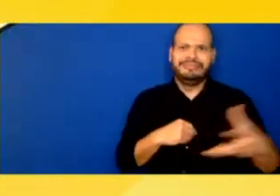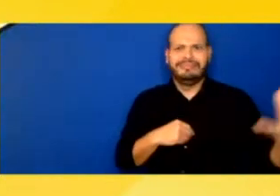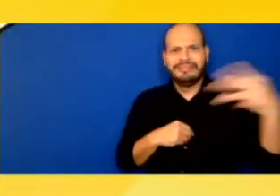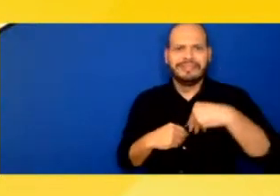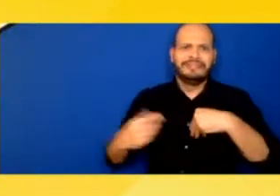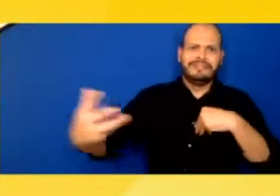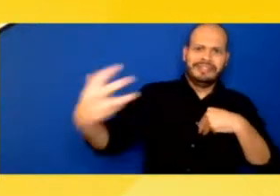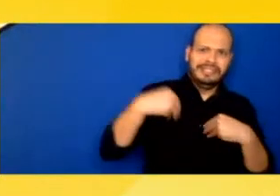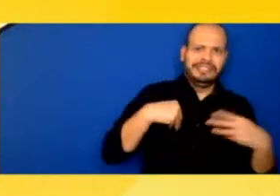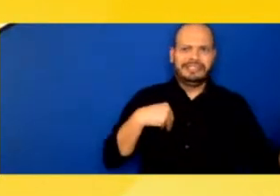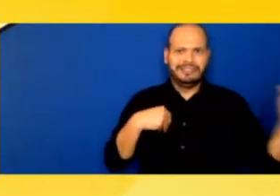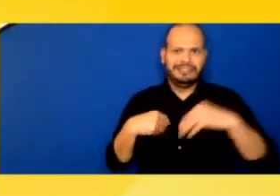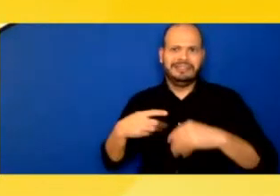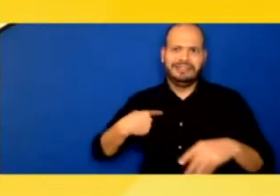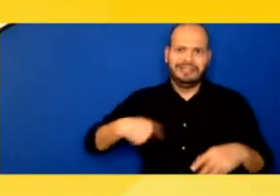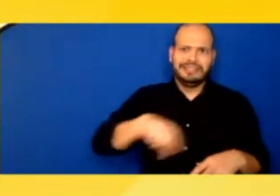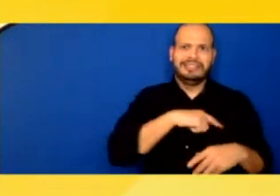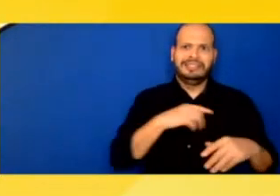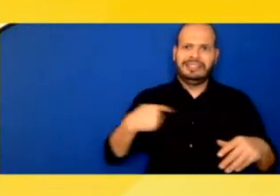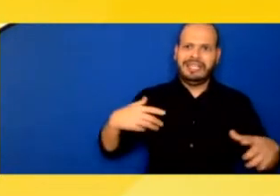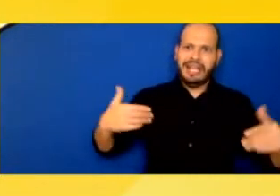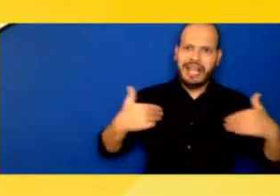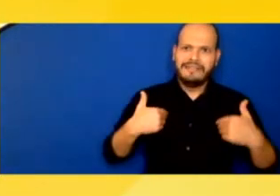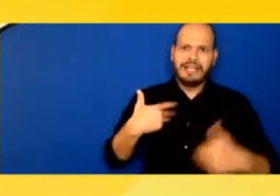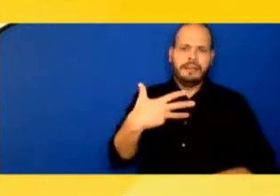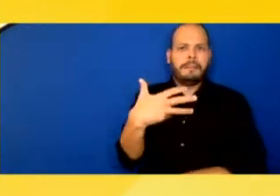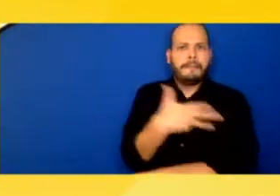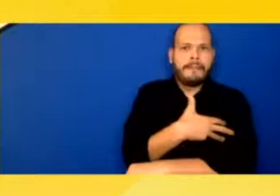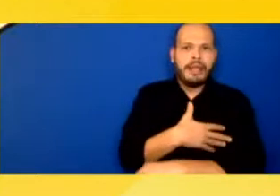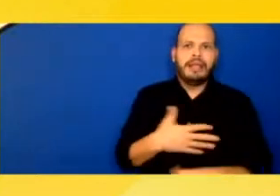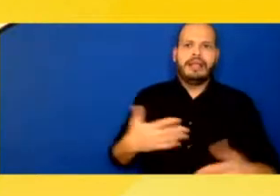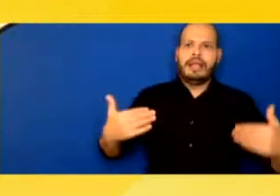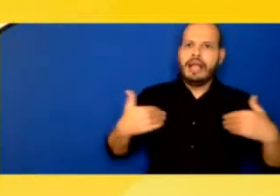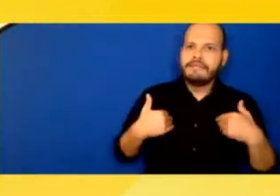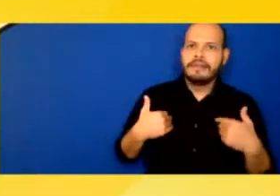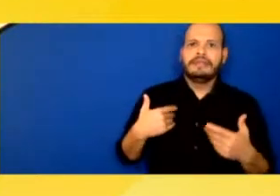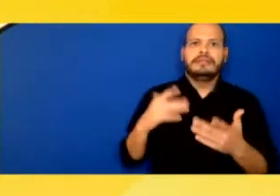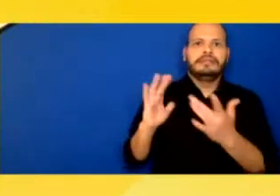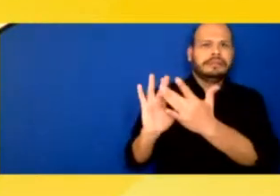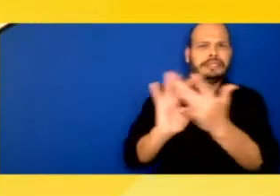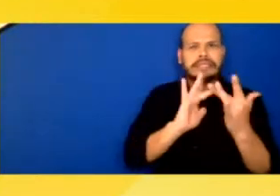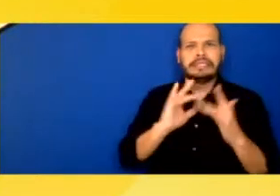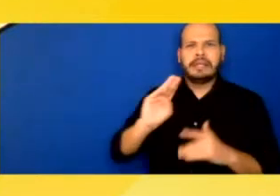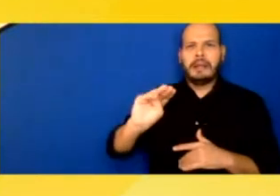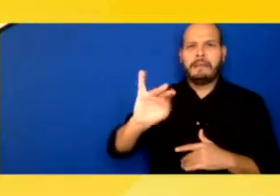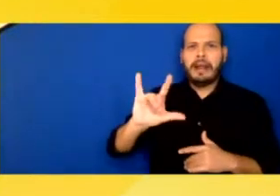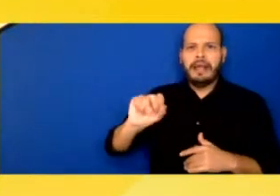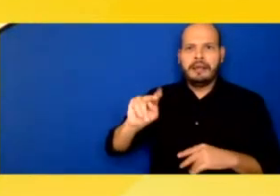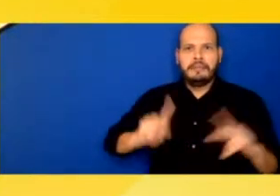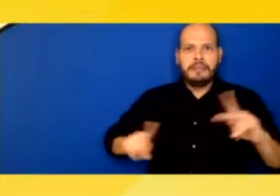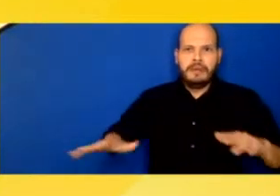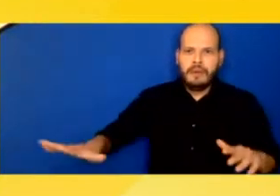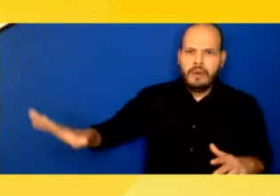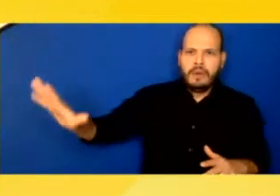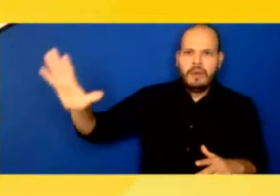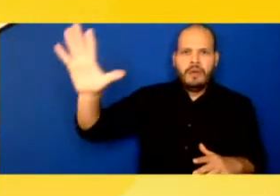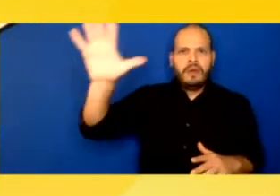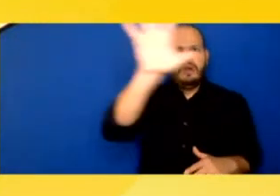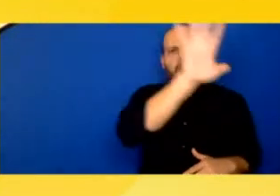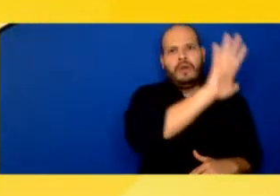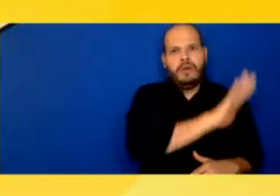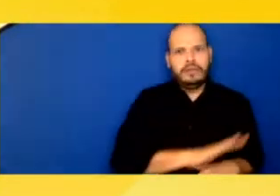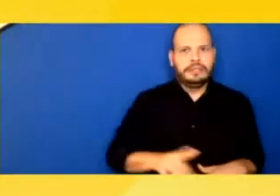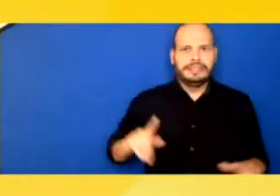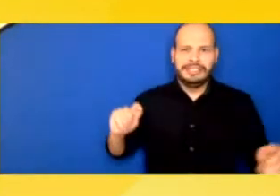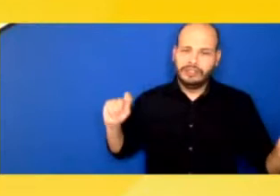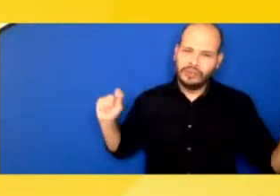power to reach out to millions and to change the social and political landscape of this country. So join